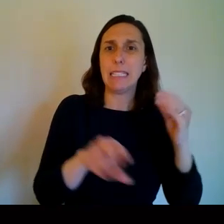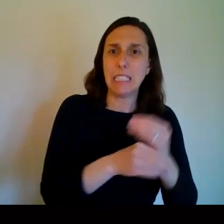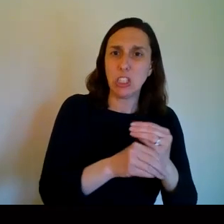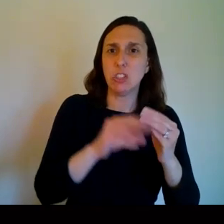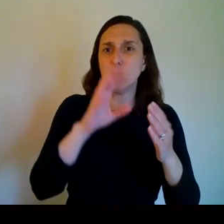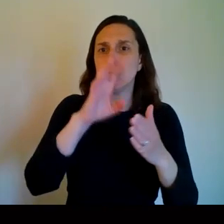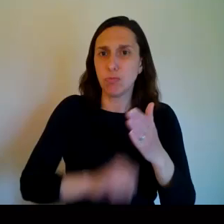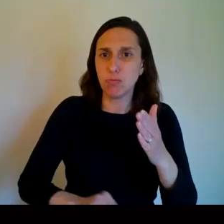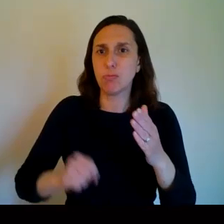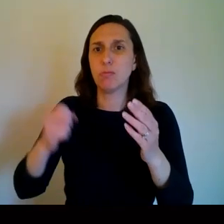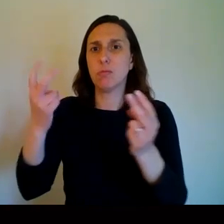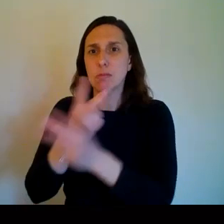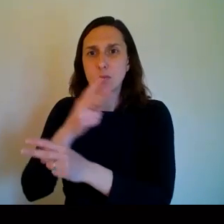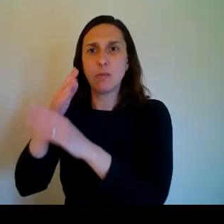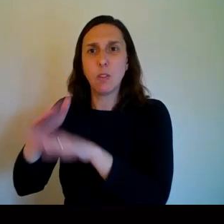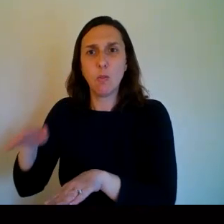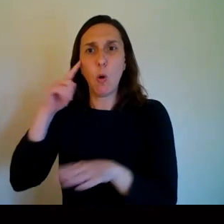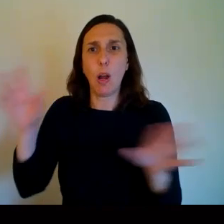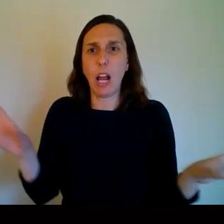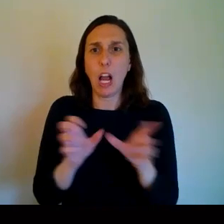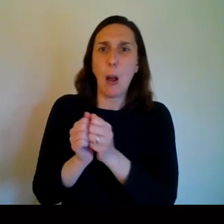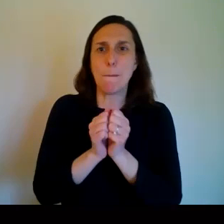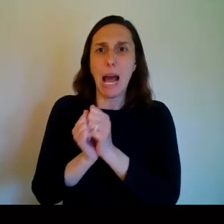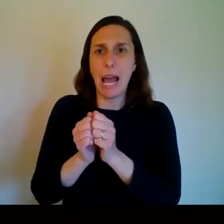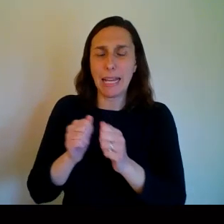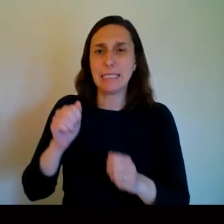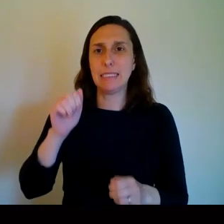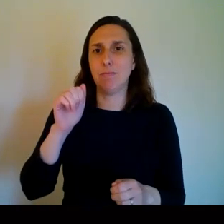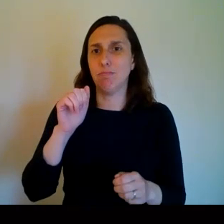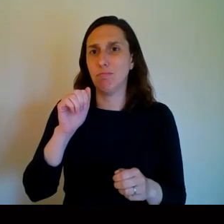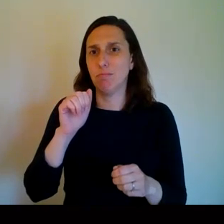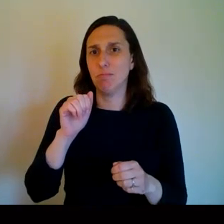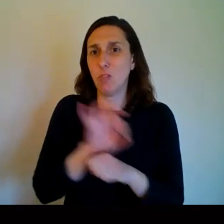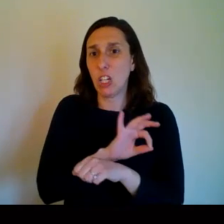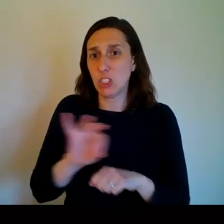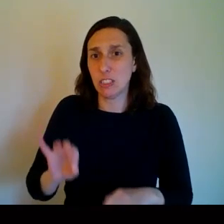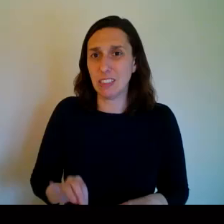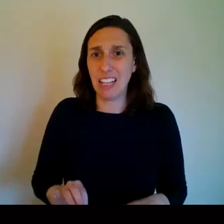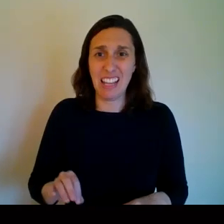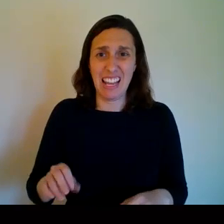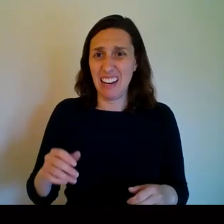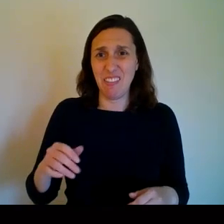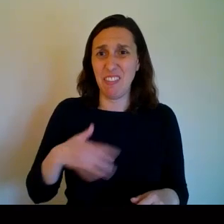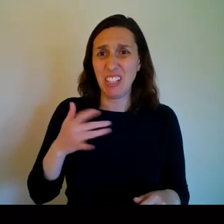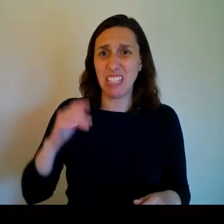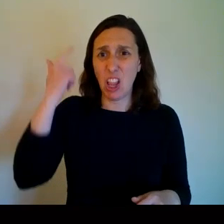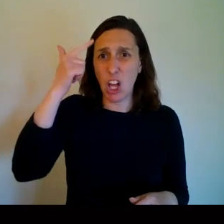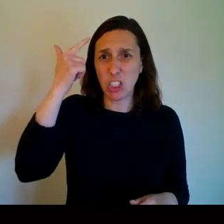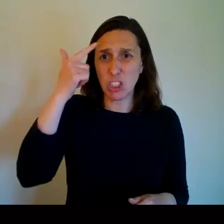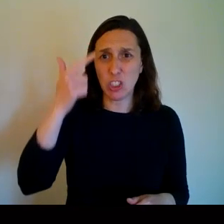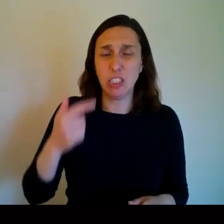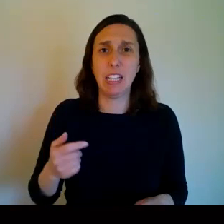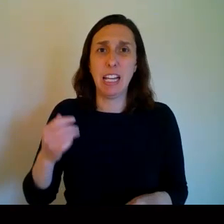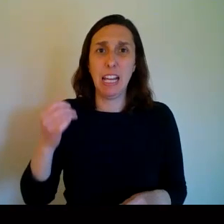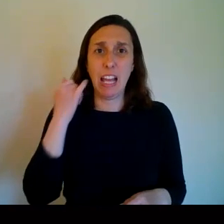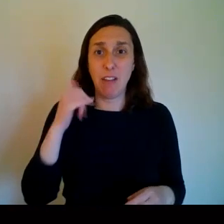functions. And they combine, I want to say, in a fairly logical way. If I'm adding two functions, the rules of